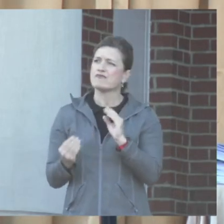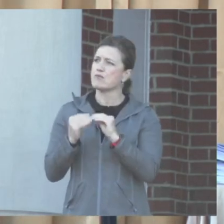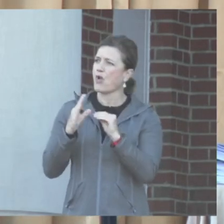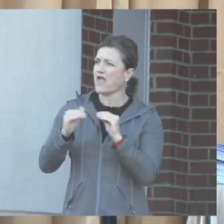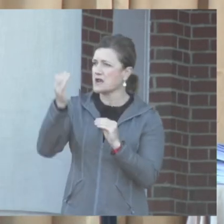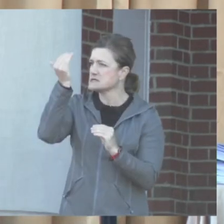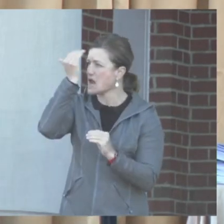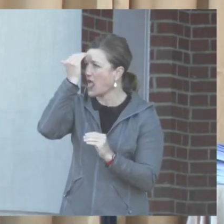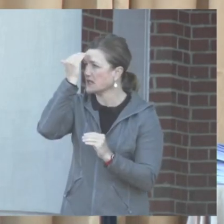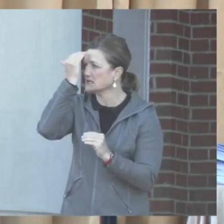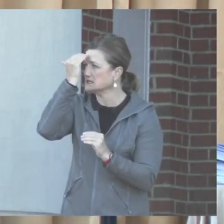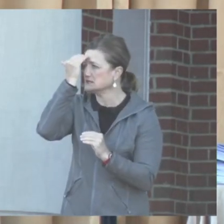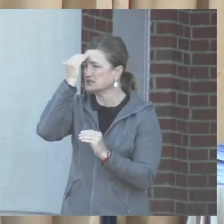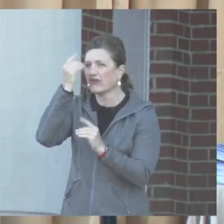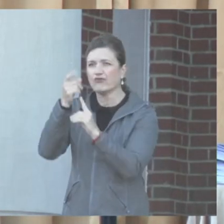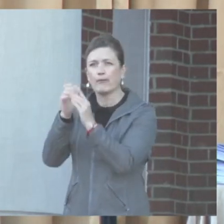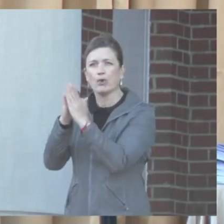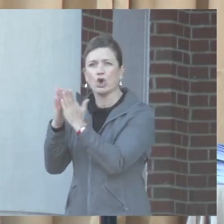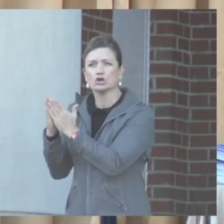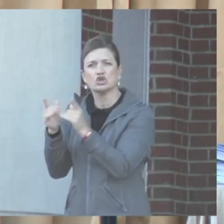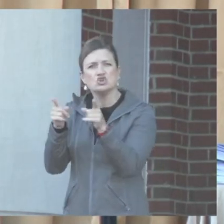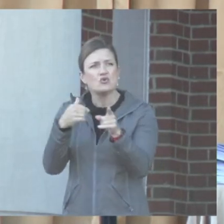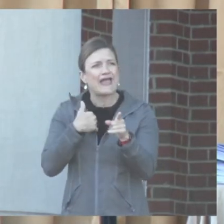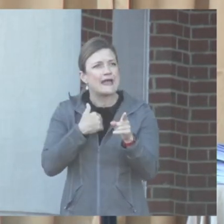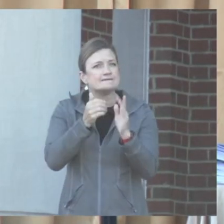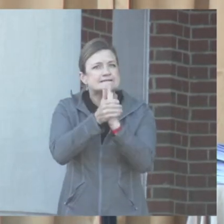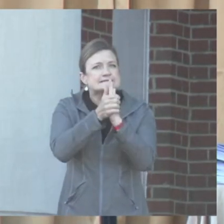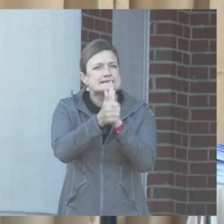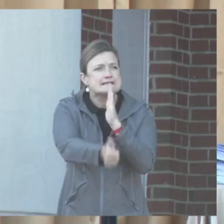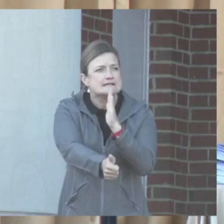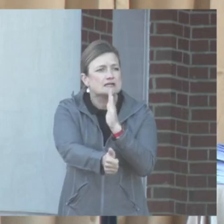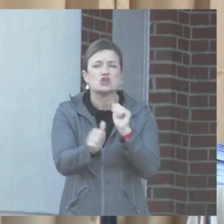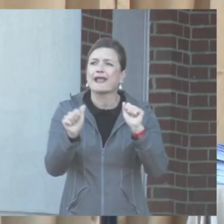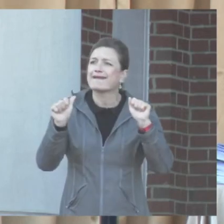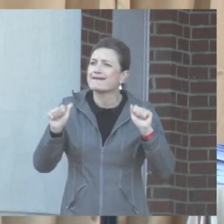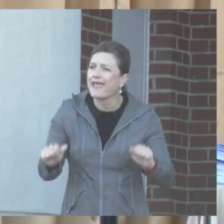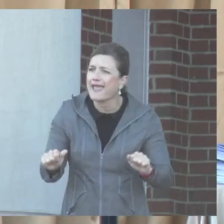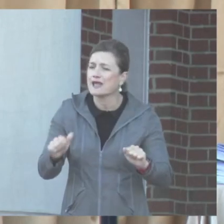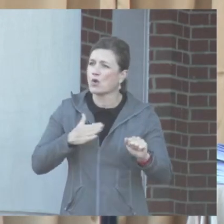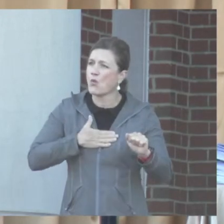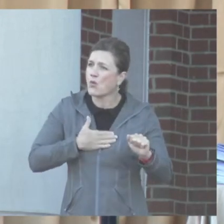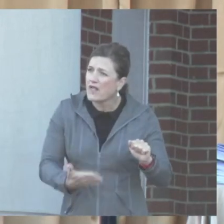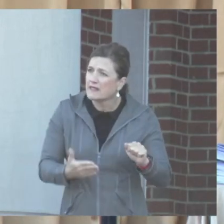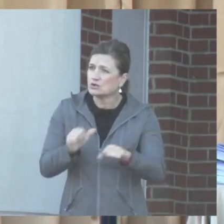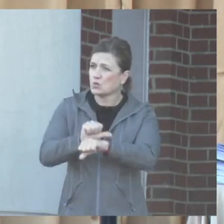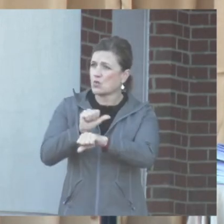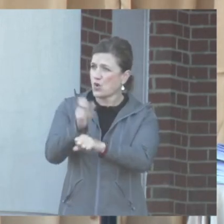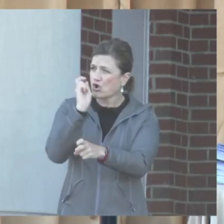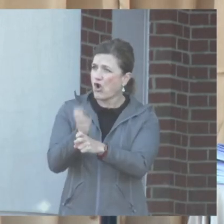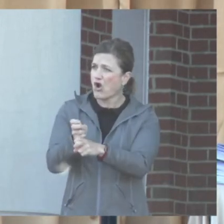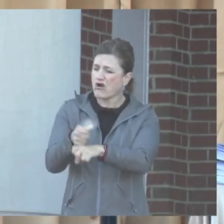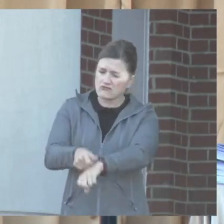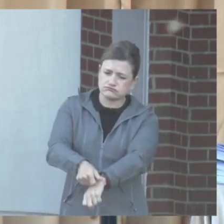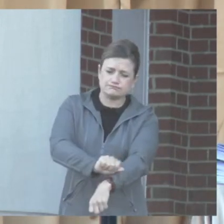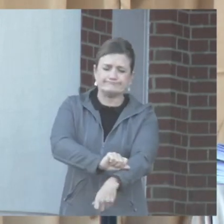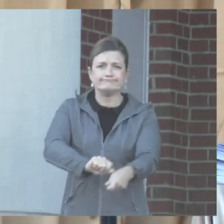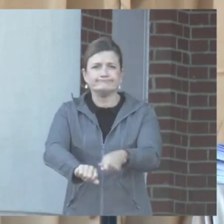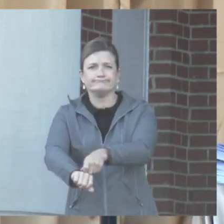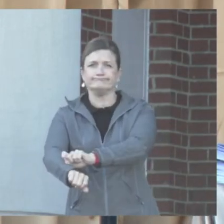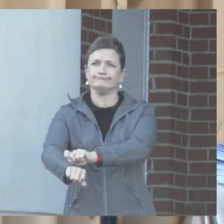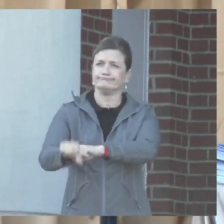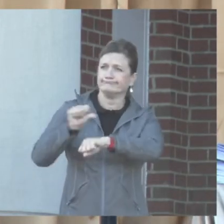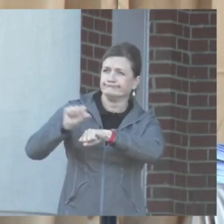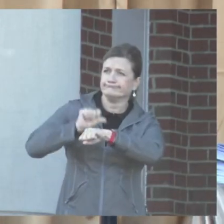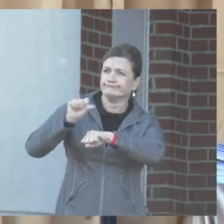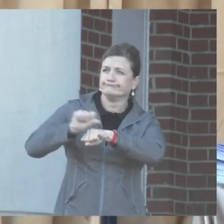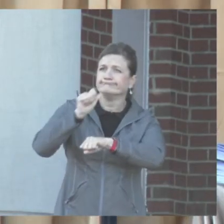You have skills. You have real skills. You have the ability and the willingness to work hard and achieve a goal. You can